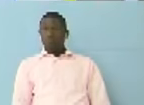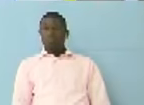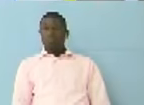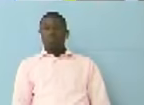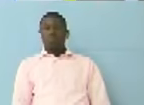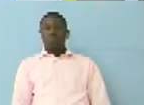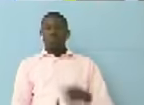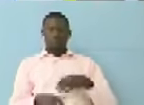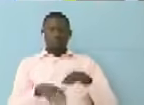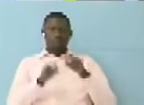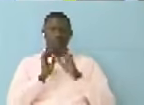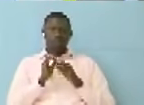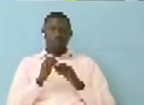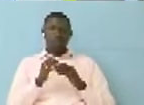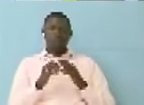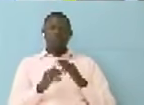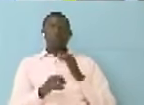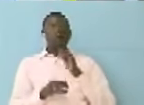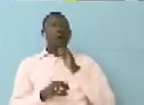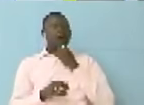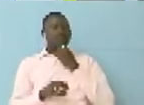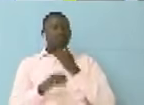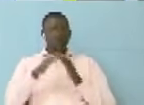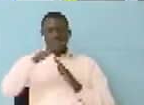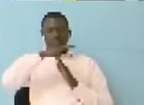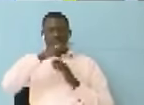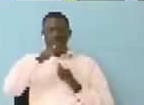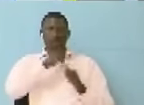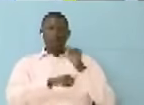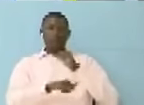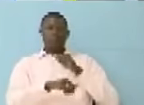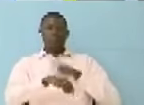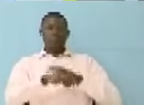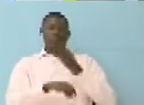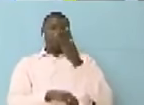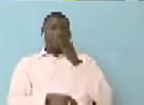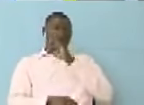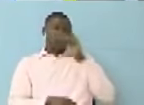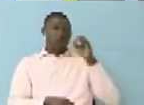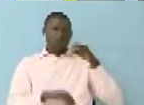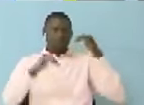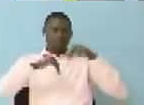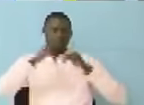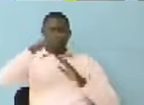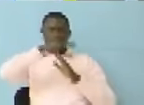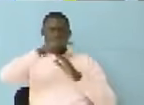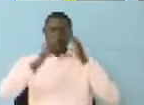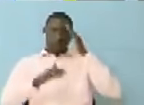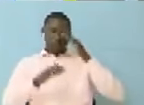We will take a lunch break and come back at 3 o'clock. Meeting is adjourned. Thank you all very much.